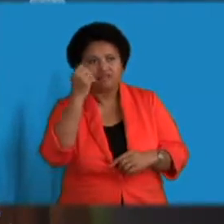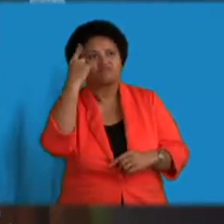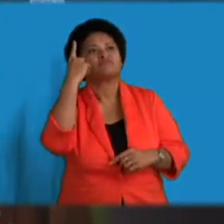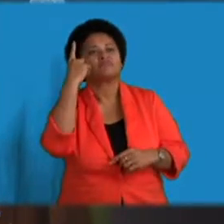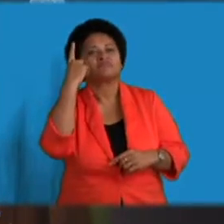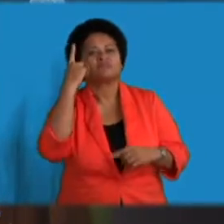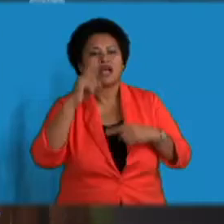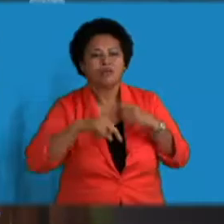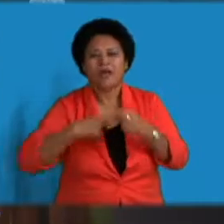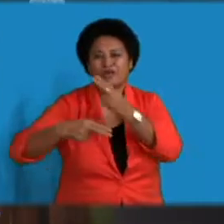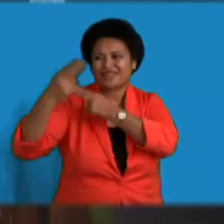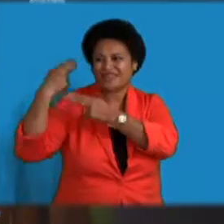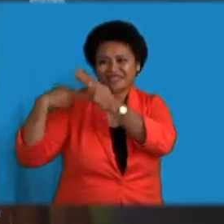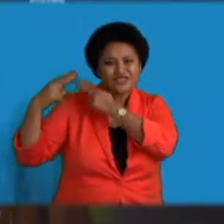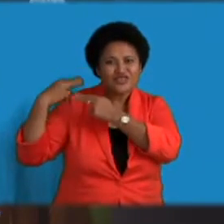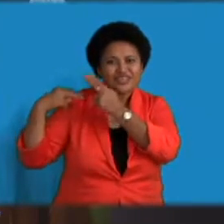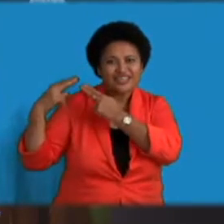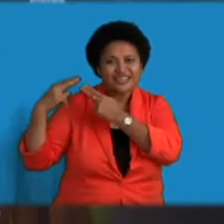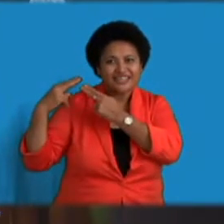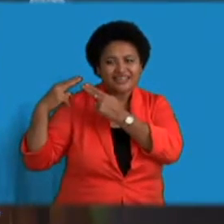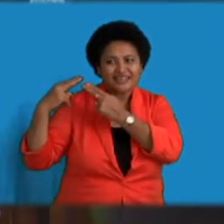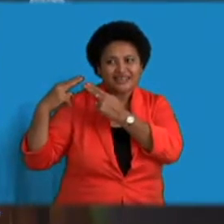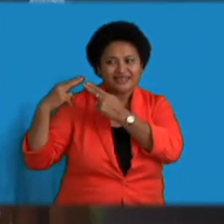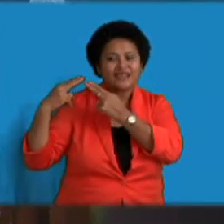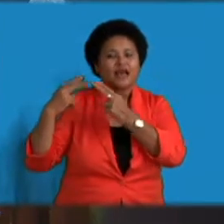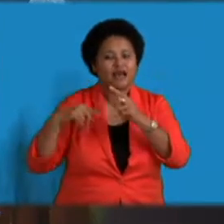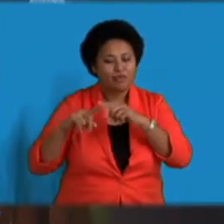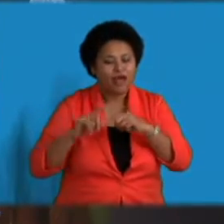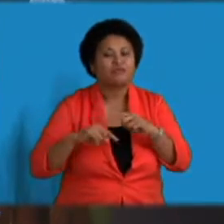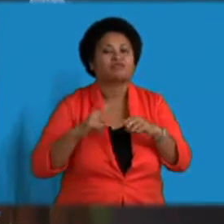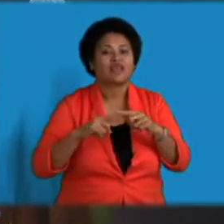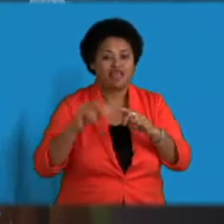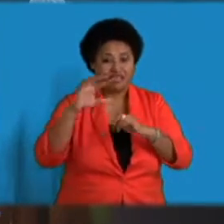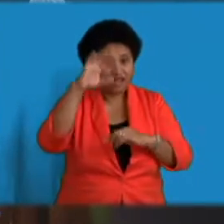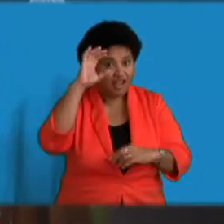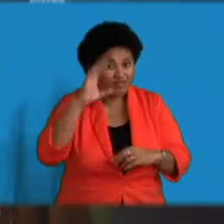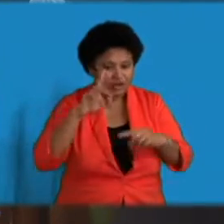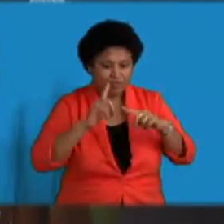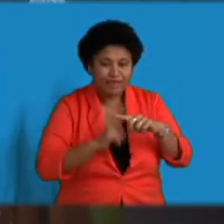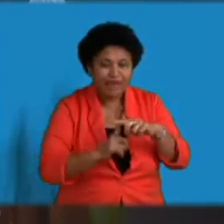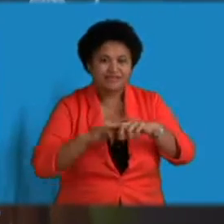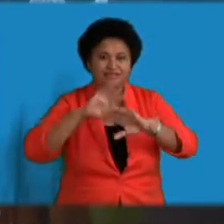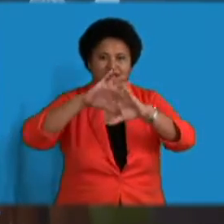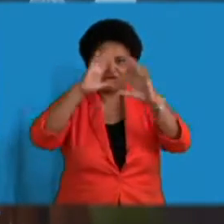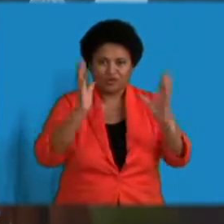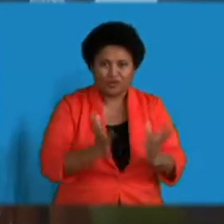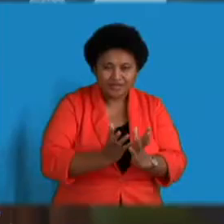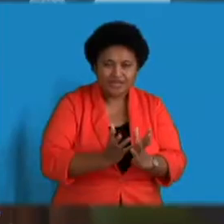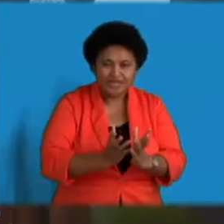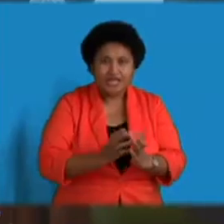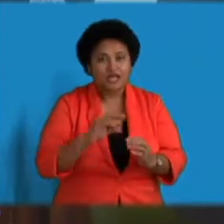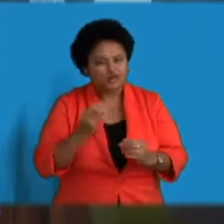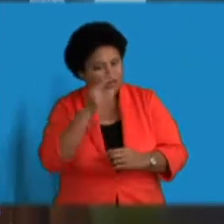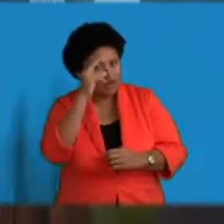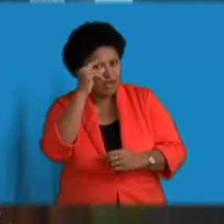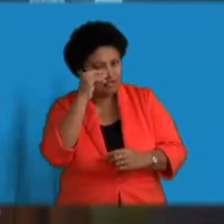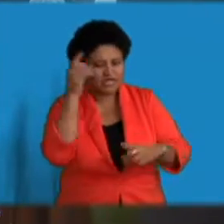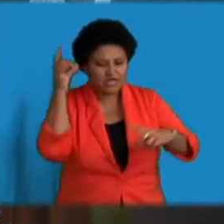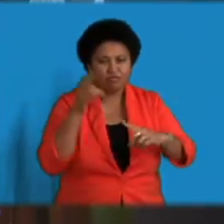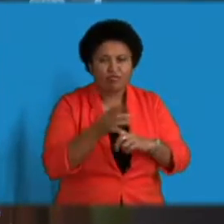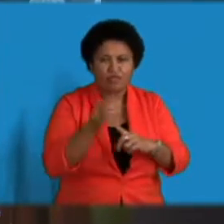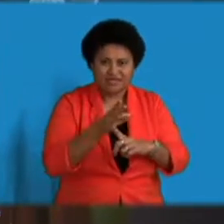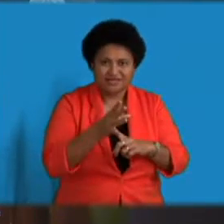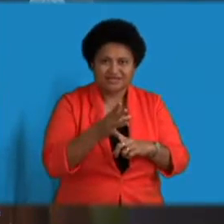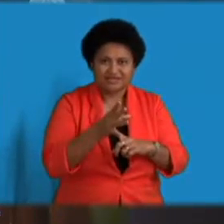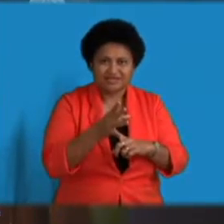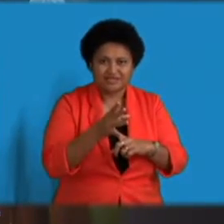up to developments around the world, Madam Speaker. So we see library as a very important integral component of the school